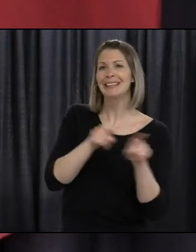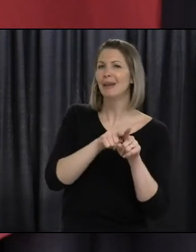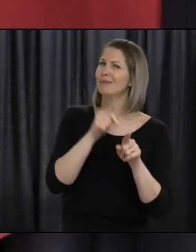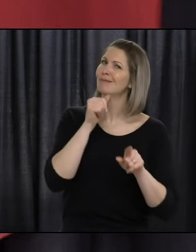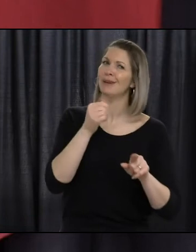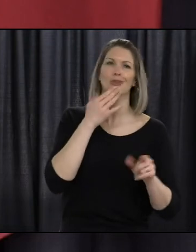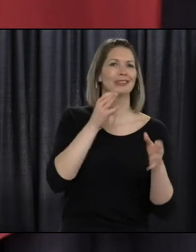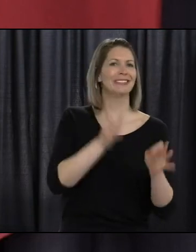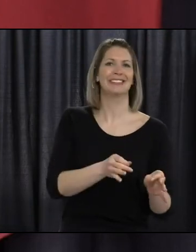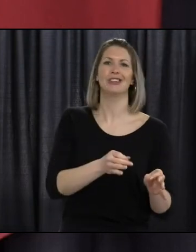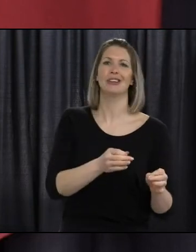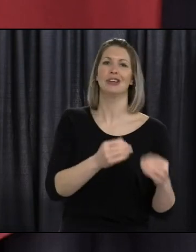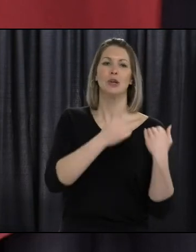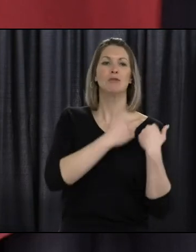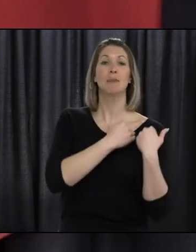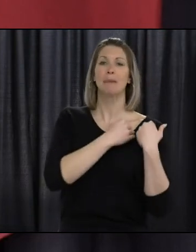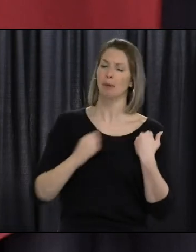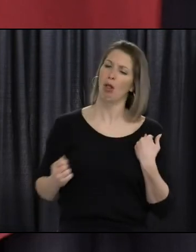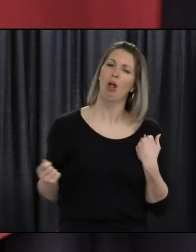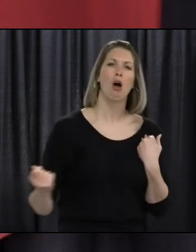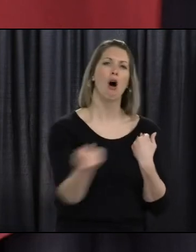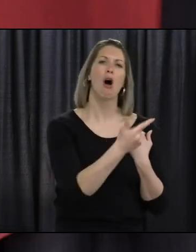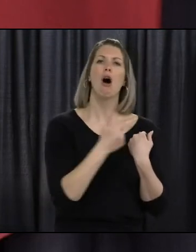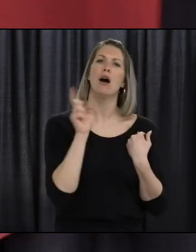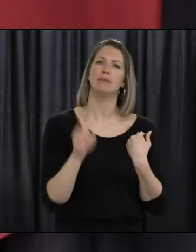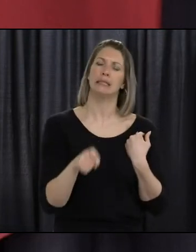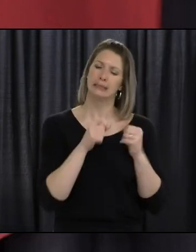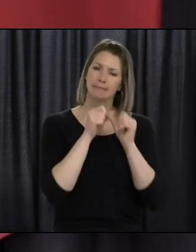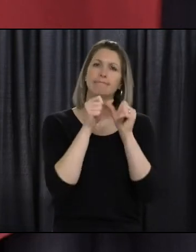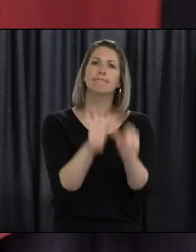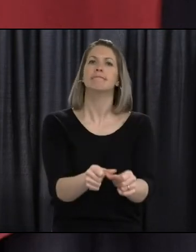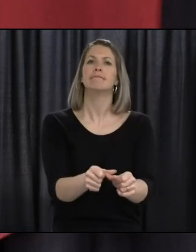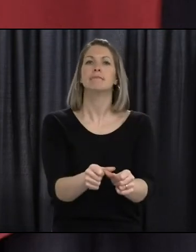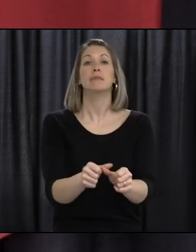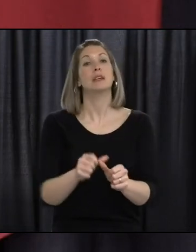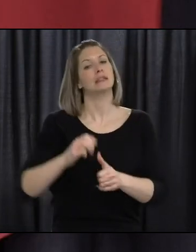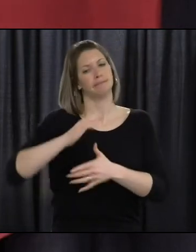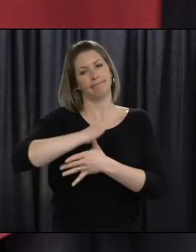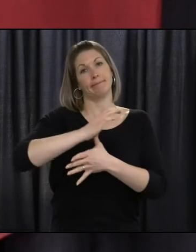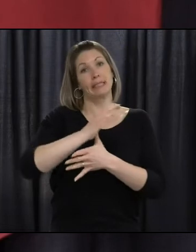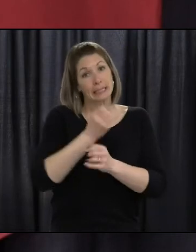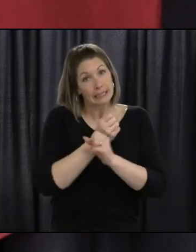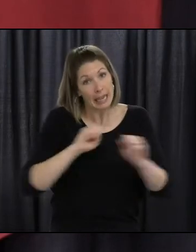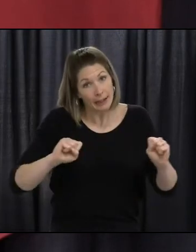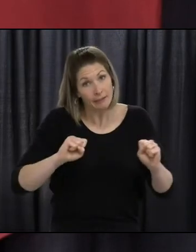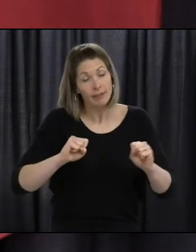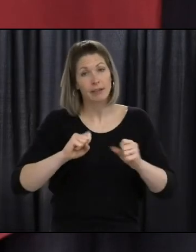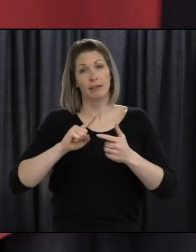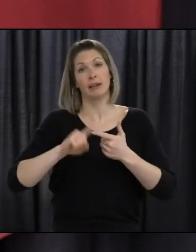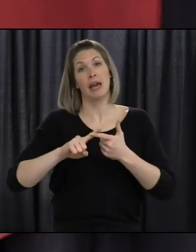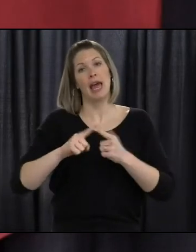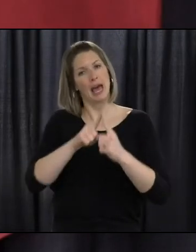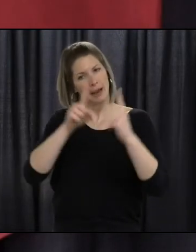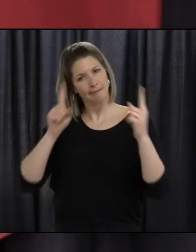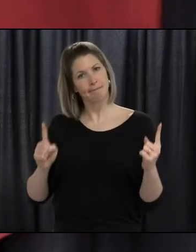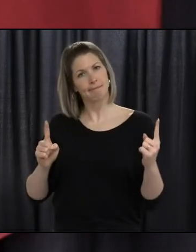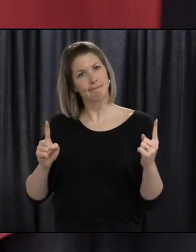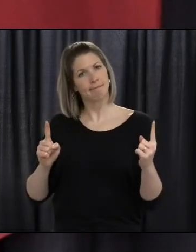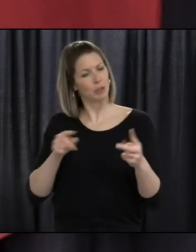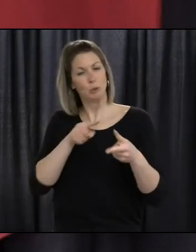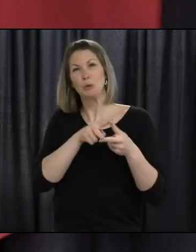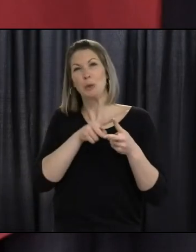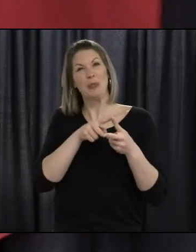and that's one that we all need to follow: to stay safe, and we need to stay apart. Simple. And as we